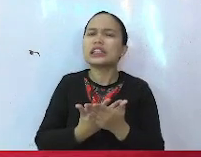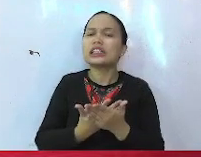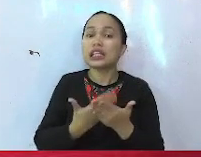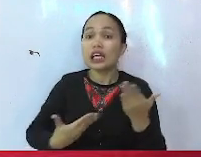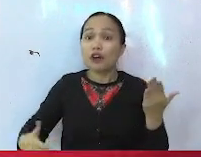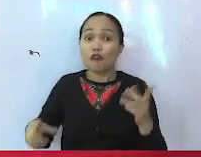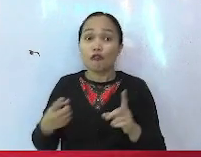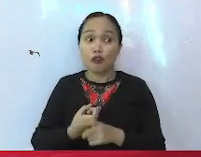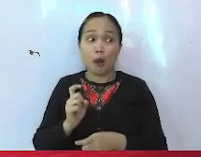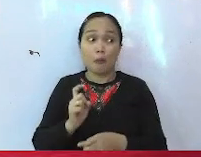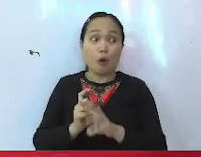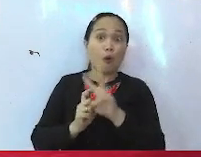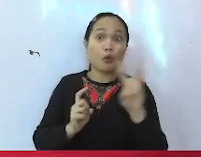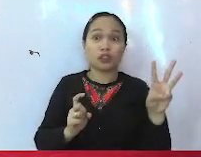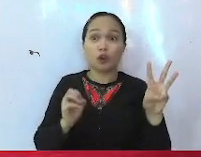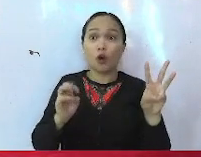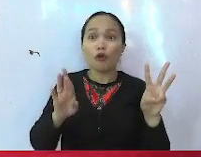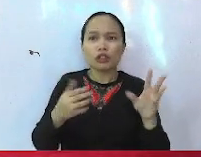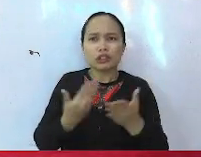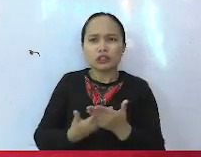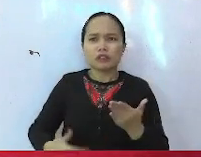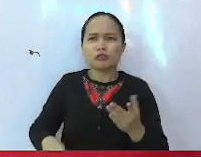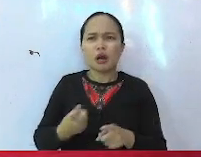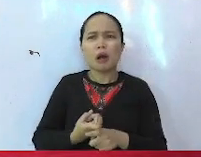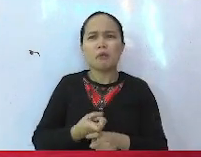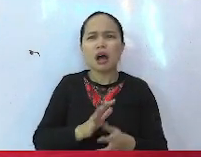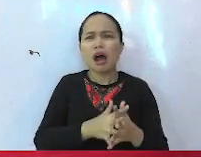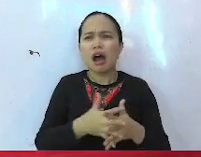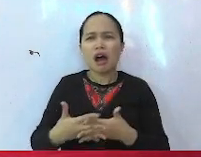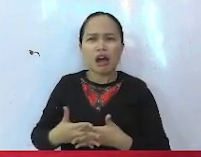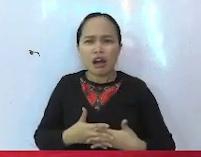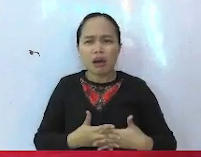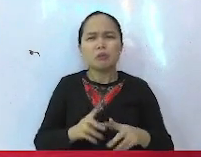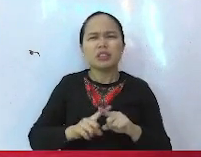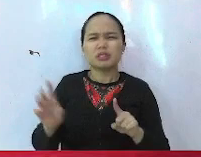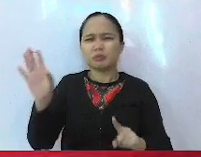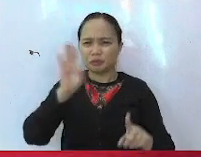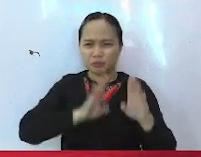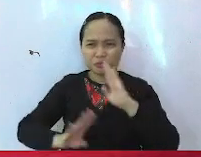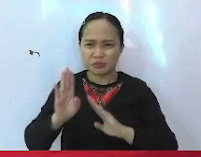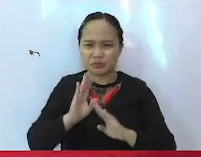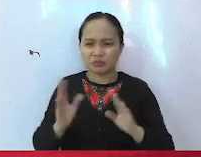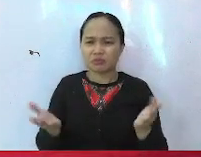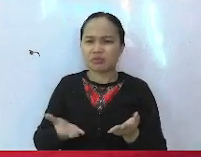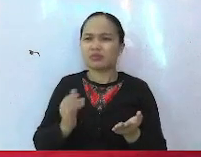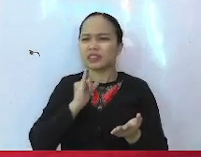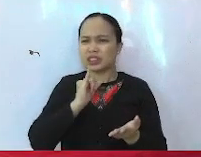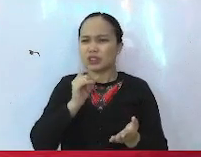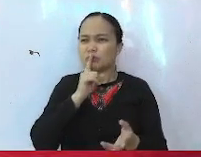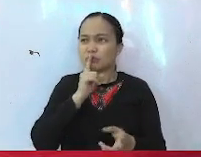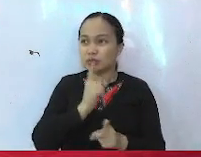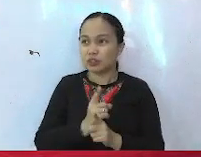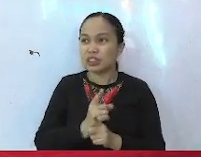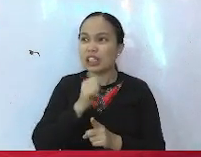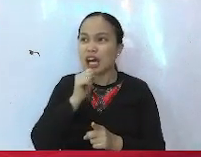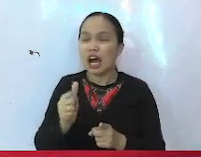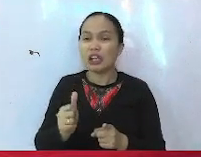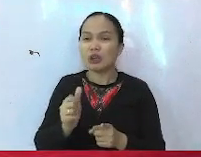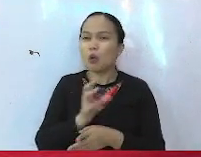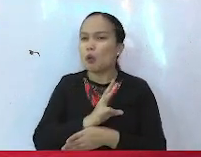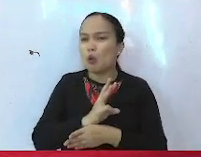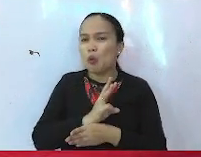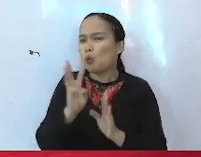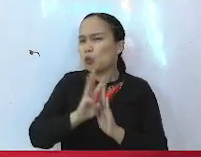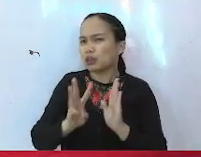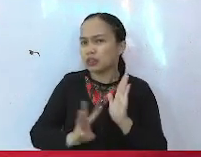yes. Coming from the States, it's the same thing. But the problem is, you know, some of them are not willing to be sidetracked, but